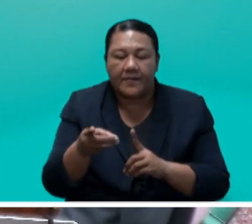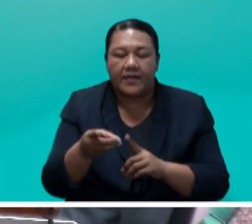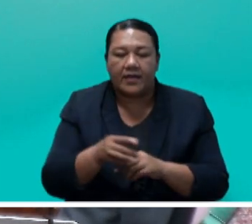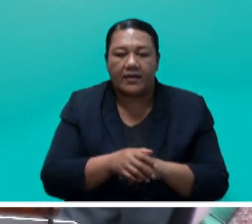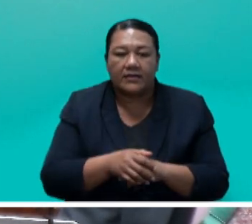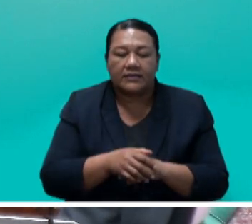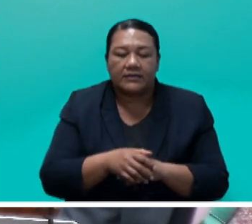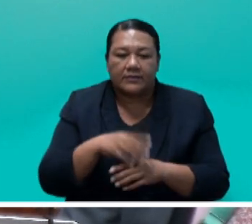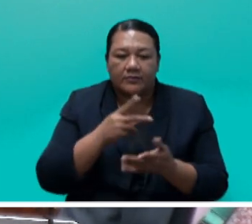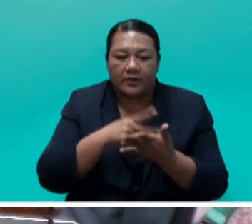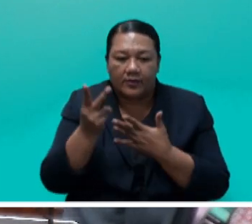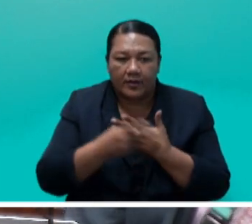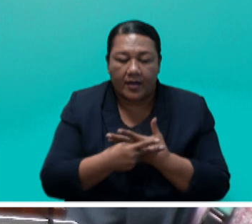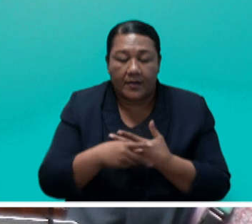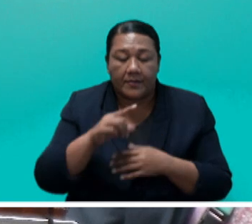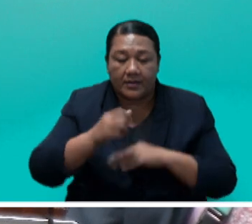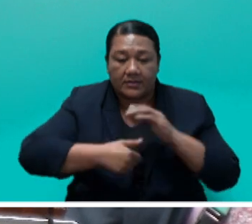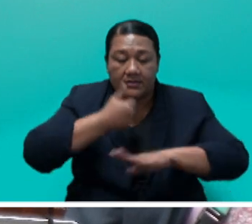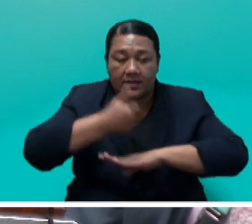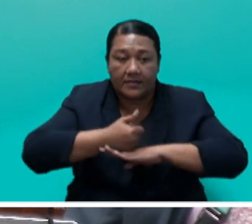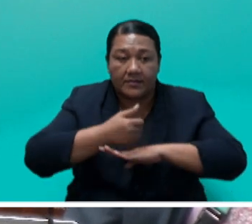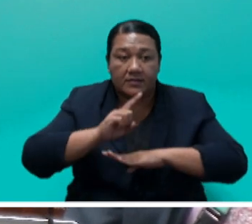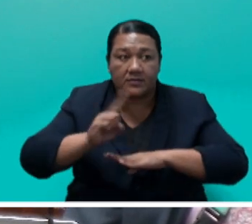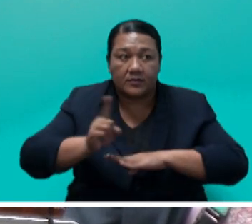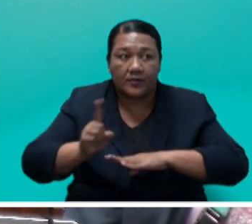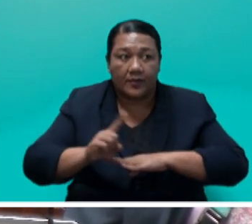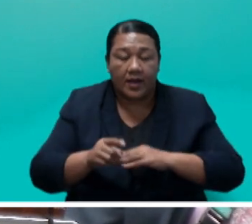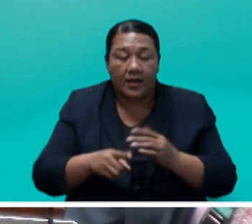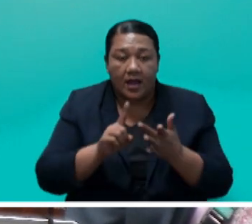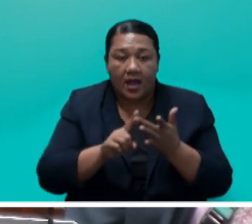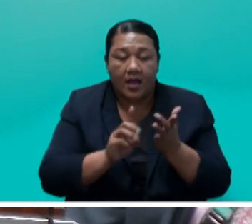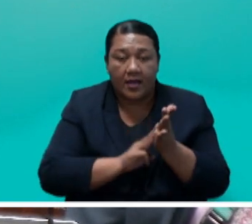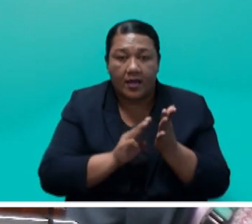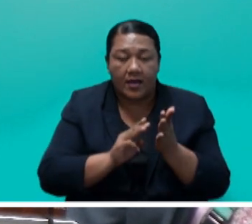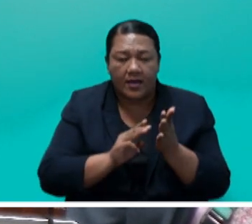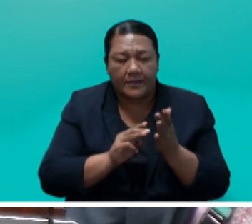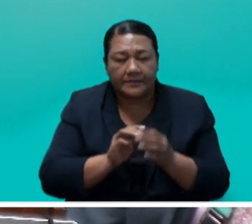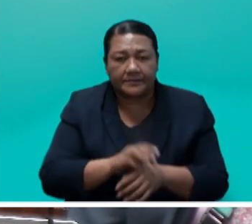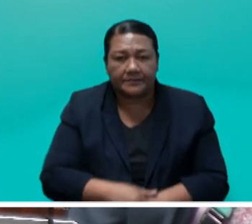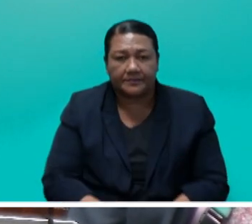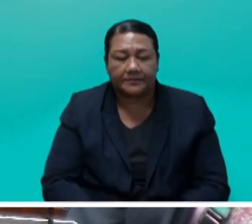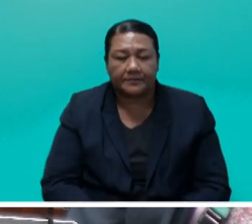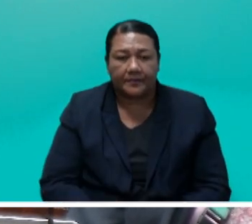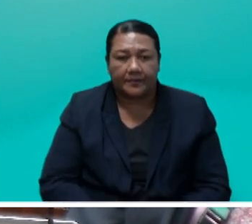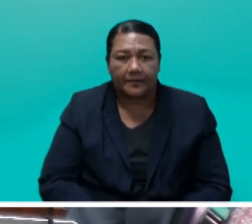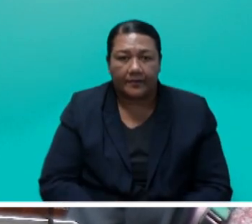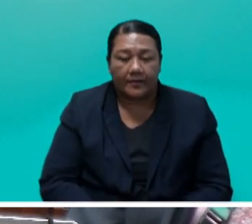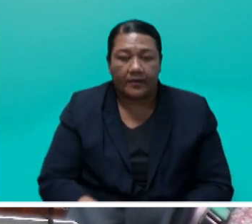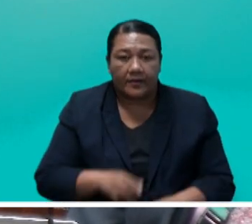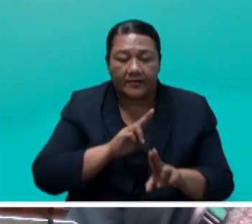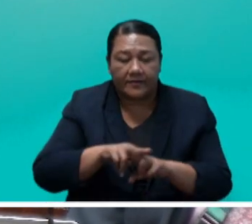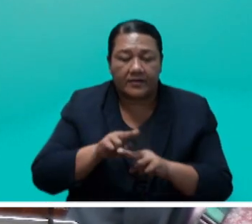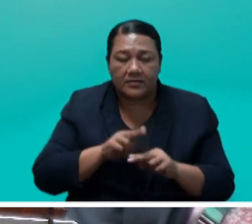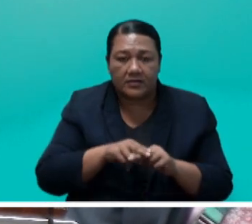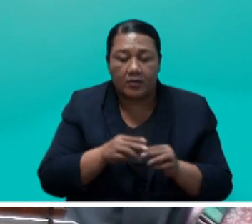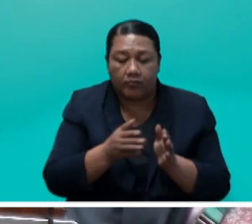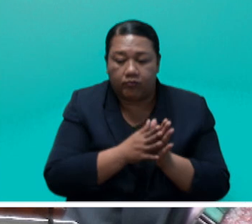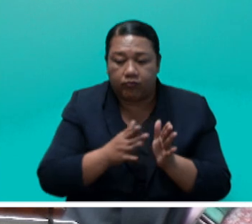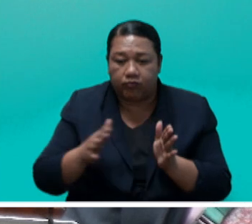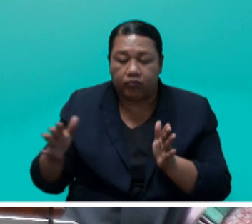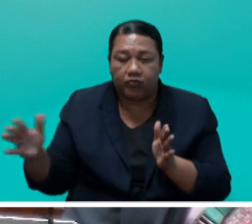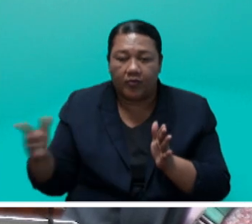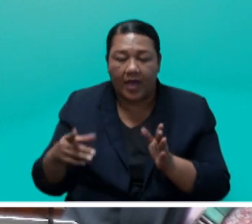terms of the establishment of the IMO Regional Office, or RPO, so as Fiji has long recognized the pivotal